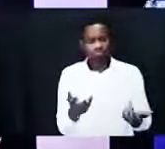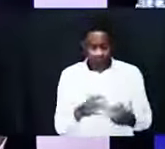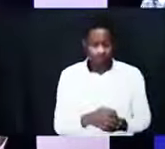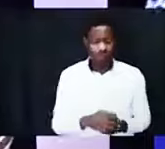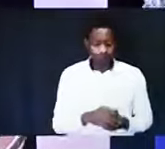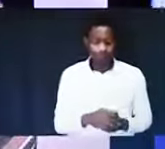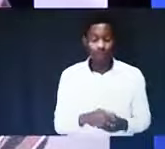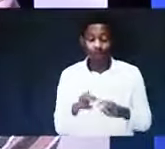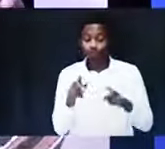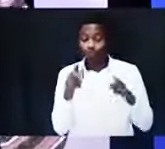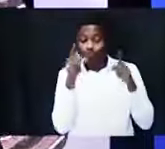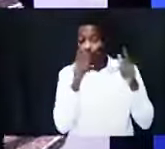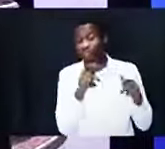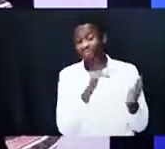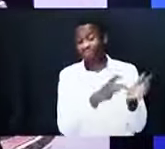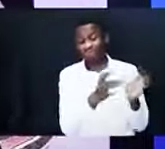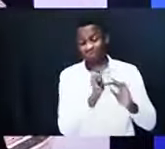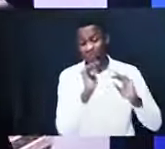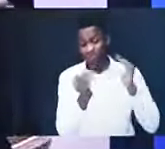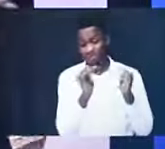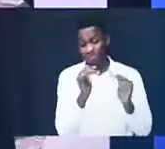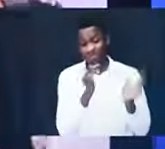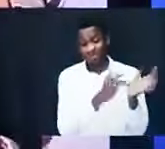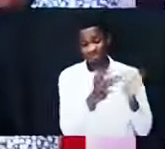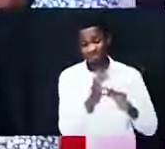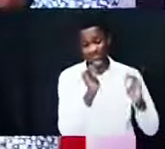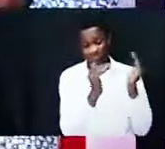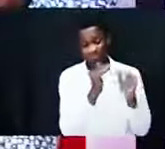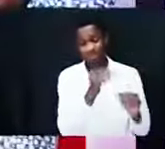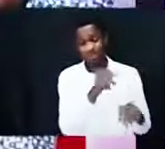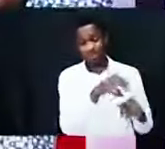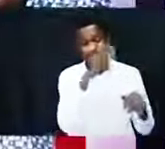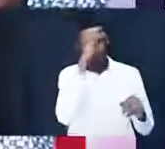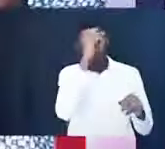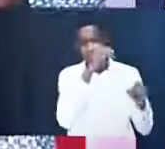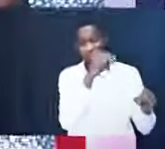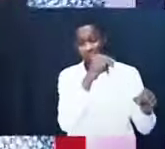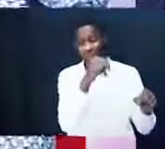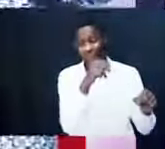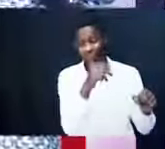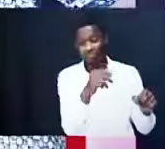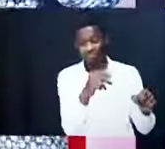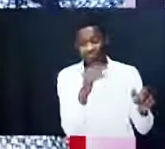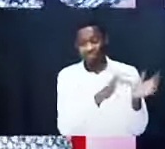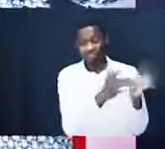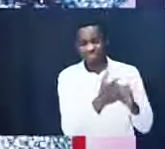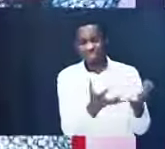man. And how he wants us to behave as